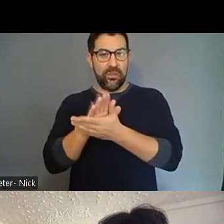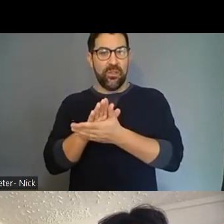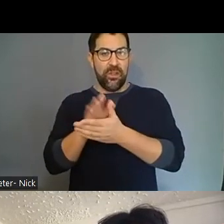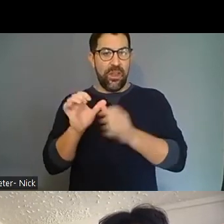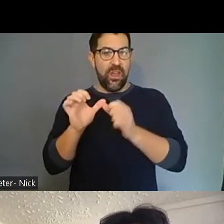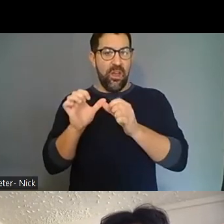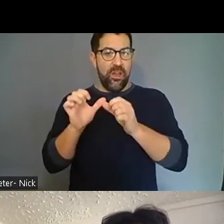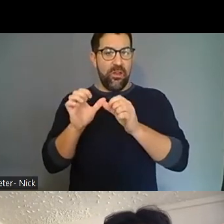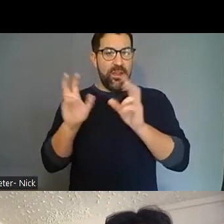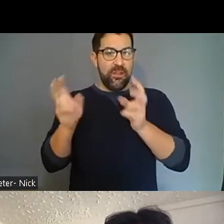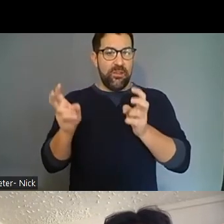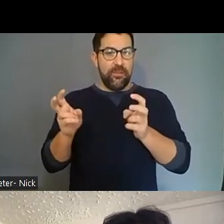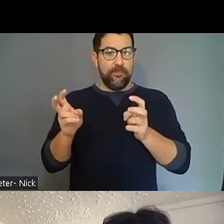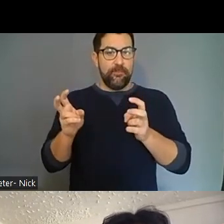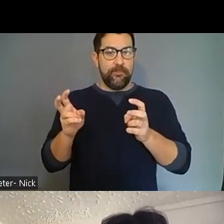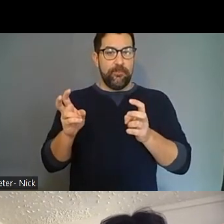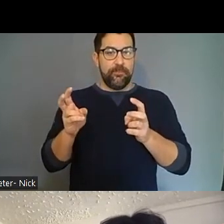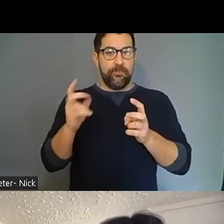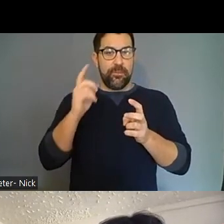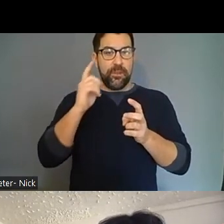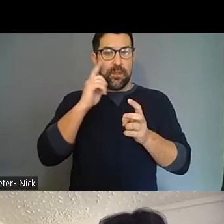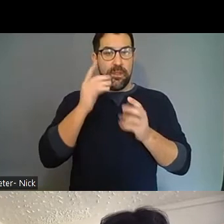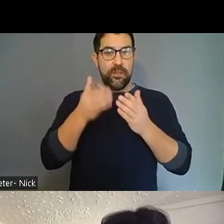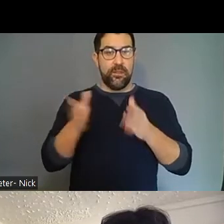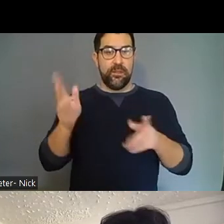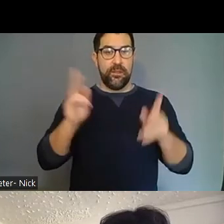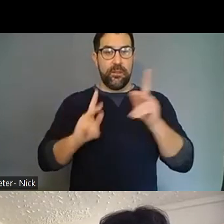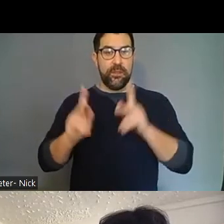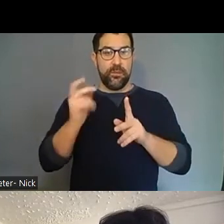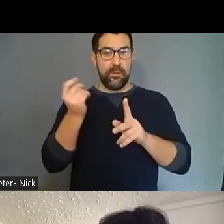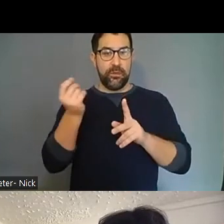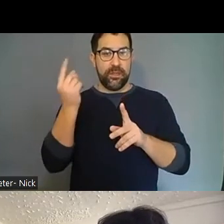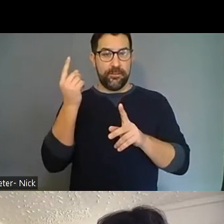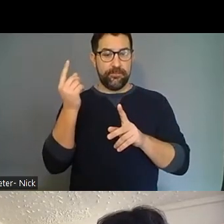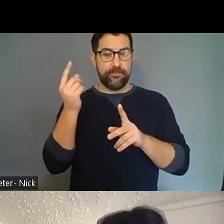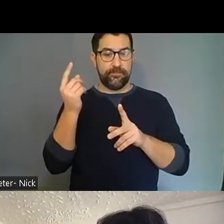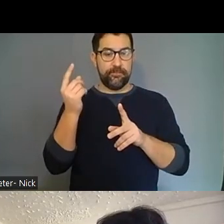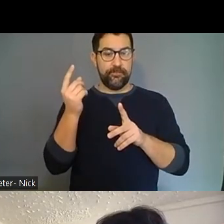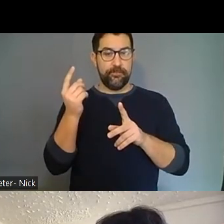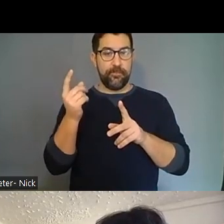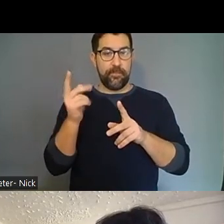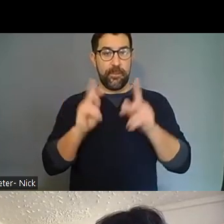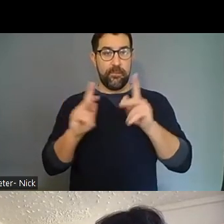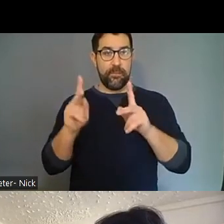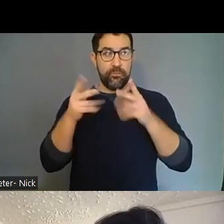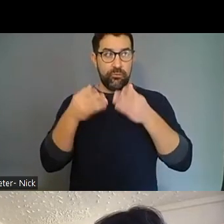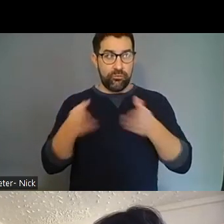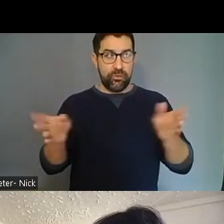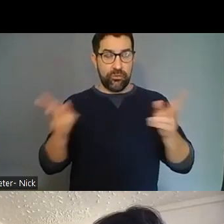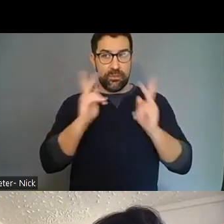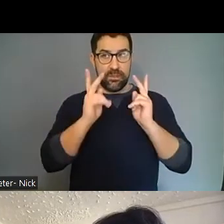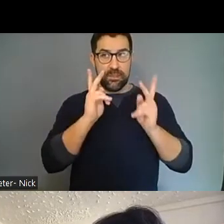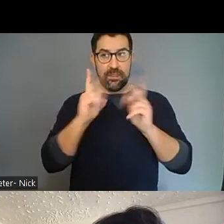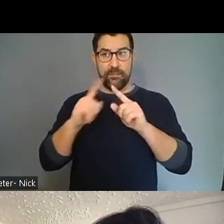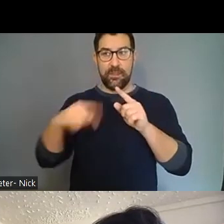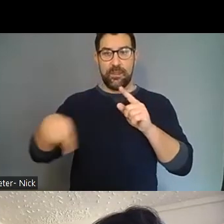I think the way that the general population sees it and just people in general see it is that because these